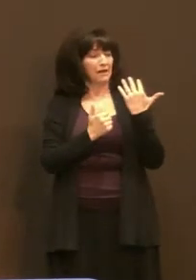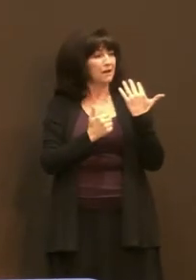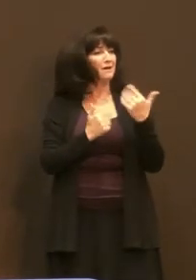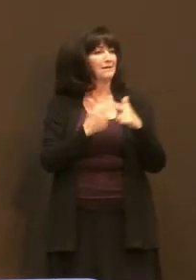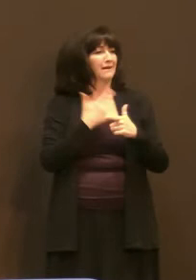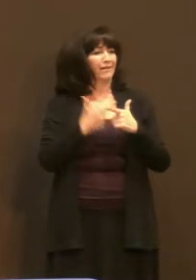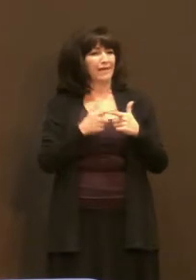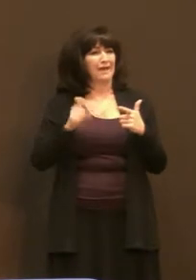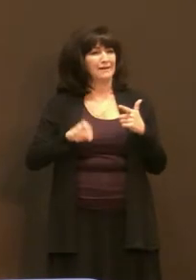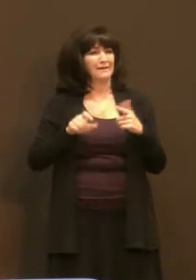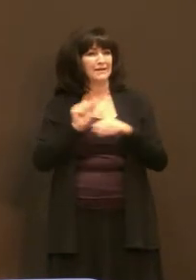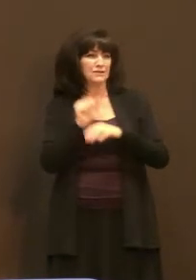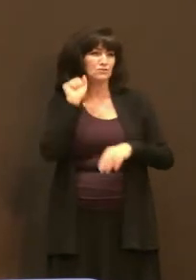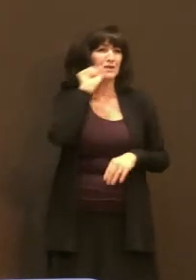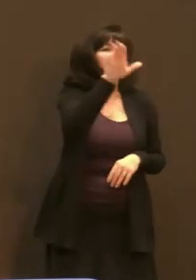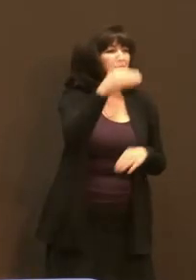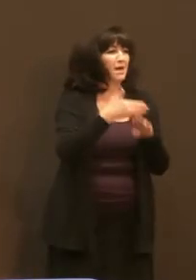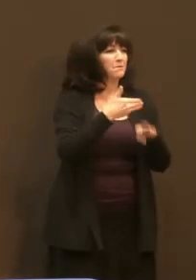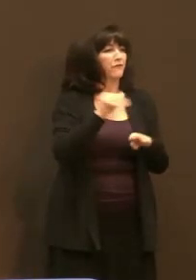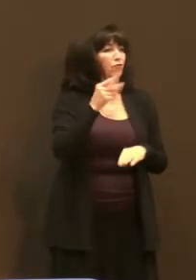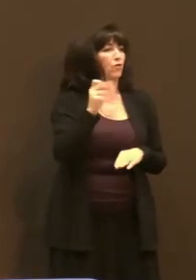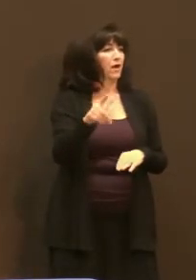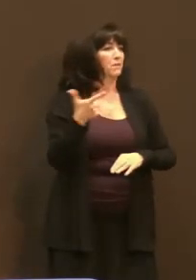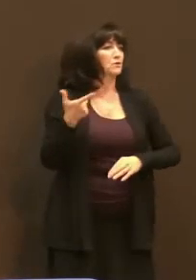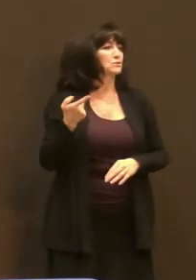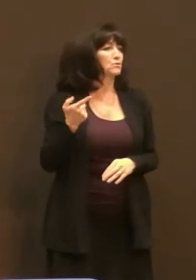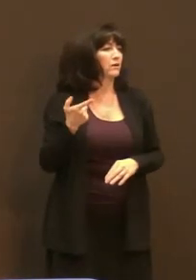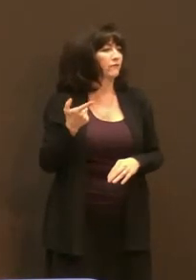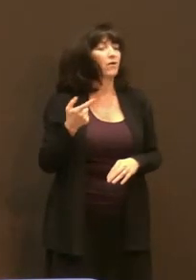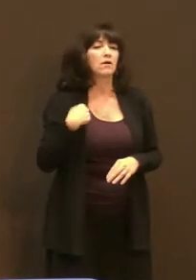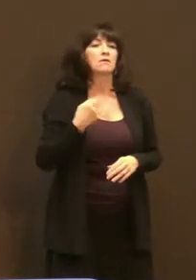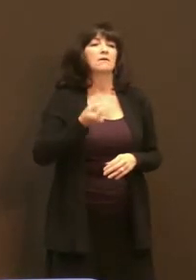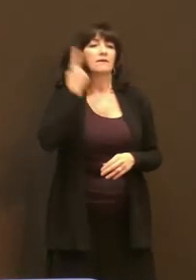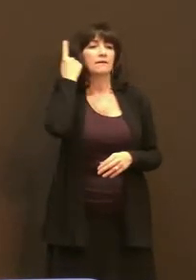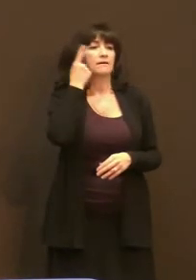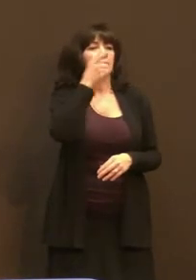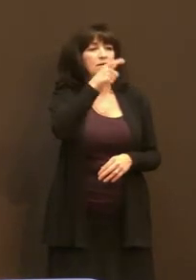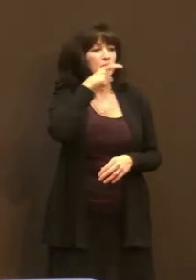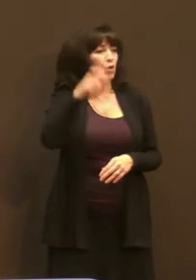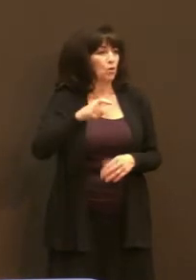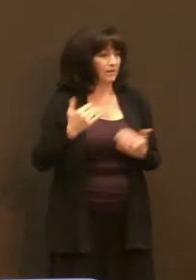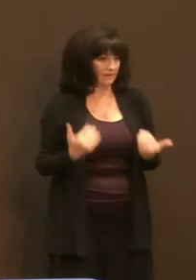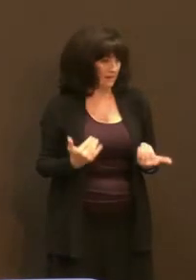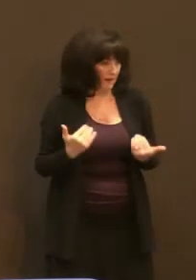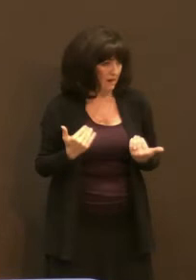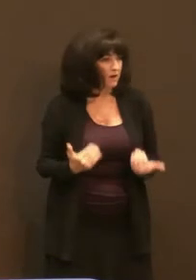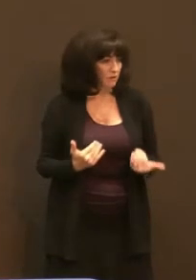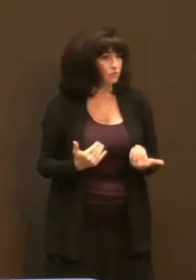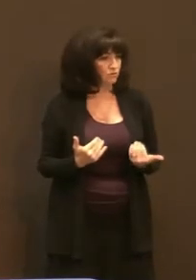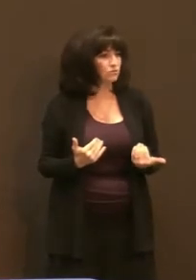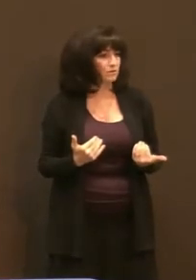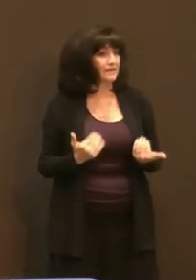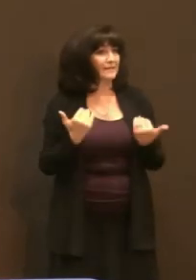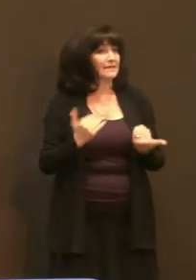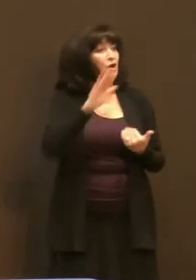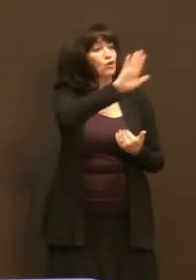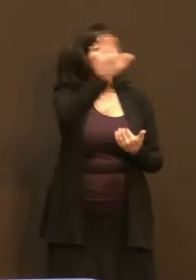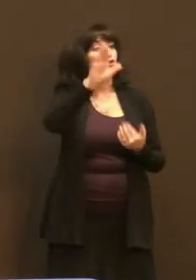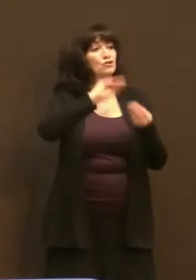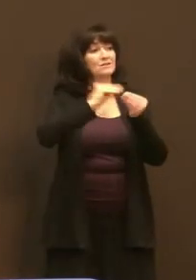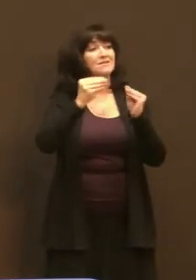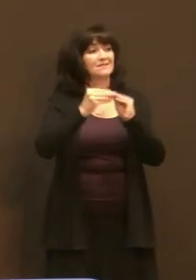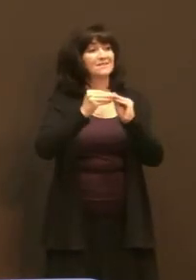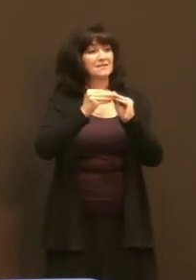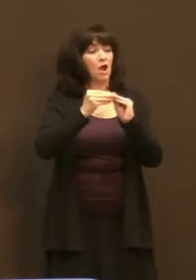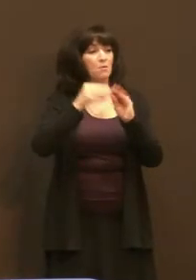21st. And it makes some sense. They don't need them now. Their curve is coming down in the future. They'll